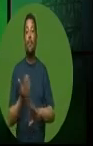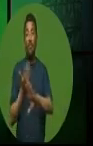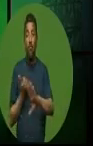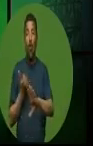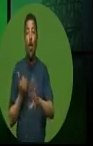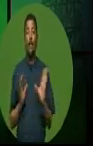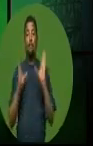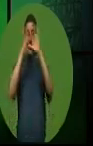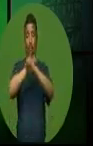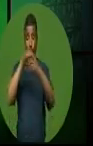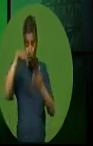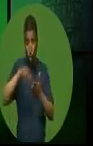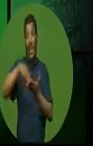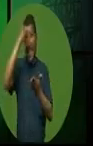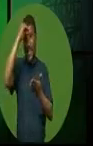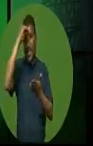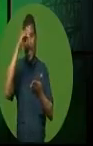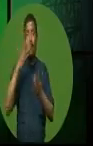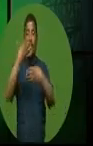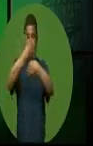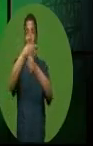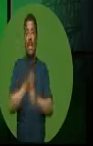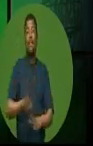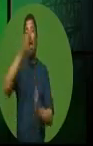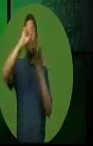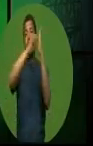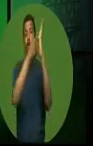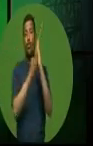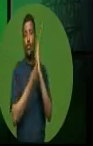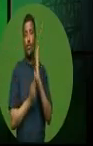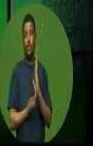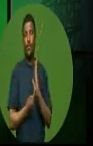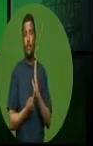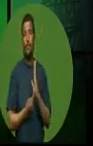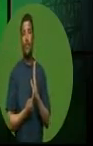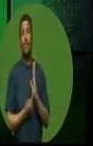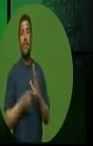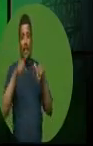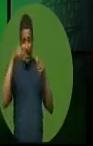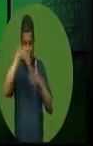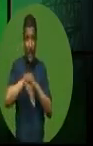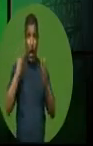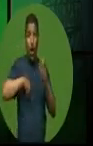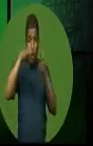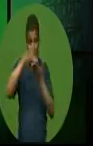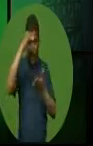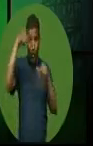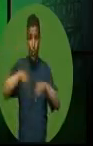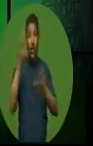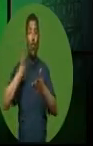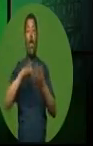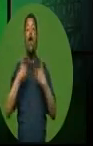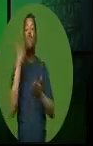Before I wind up today's lesson, let me summarize the main points. In our lesson today, we